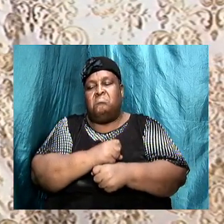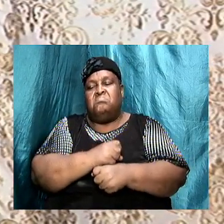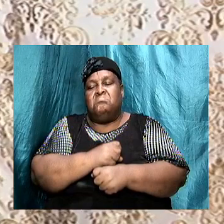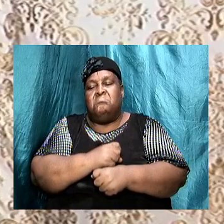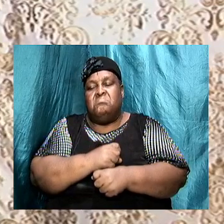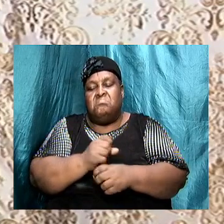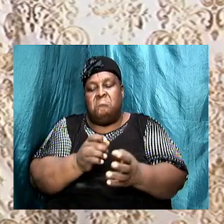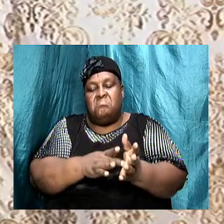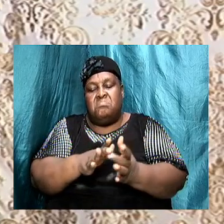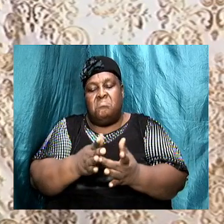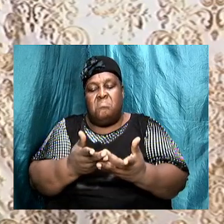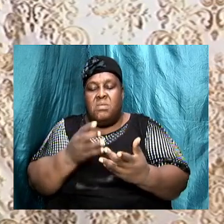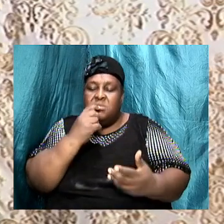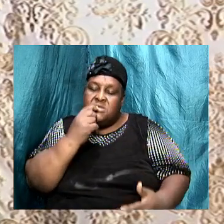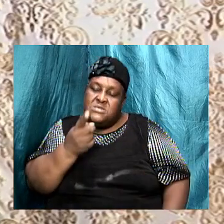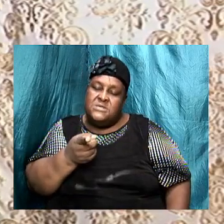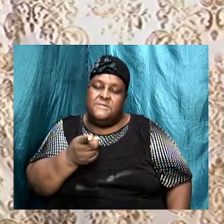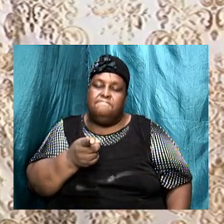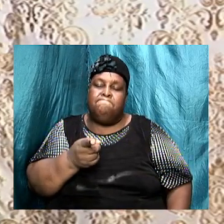The Bible says,